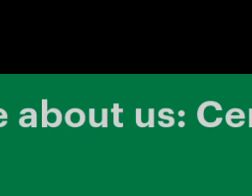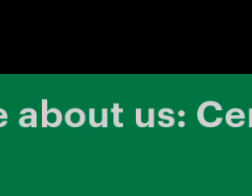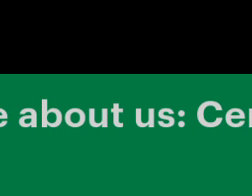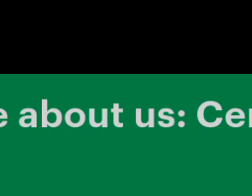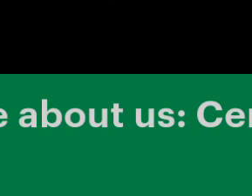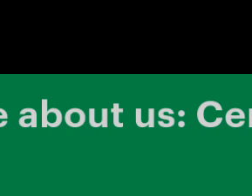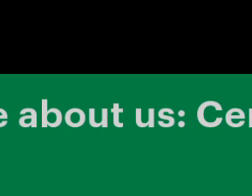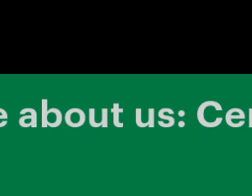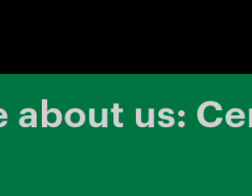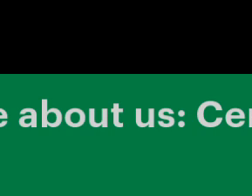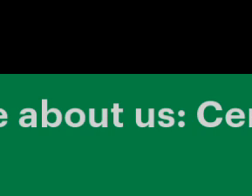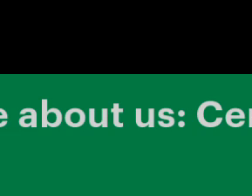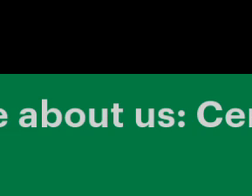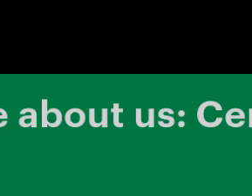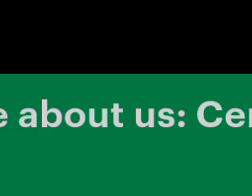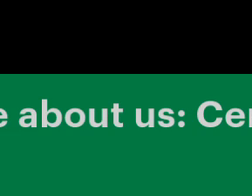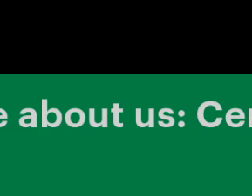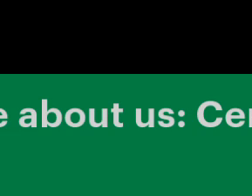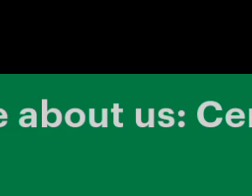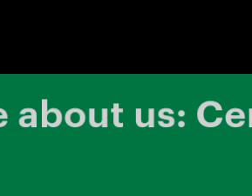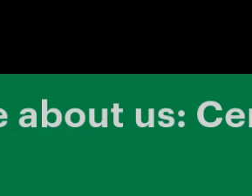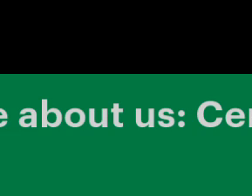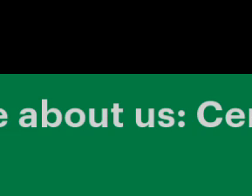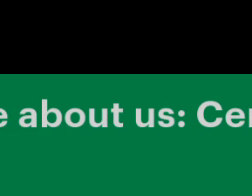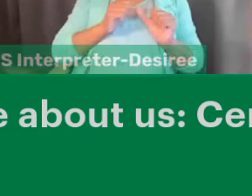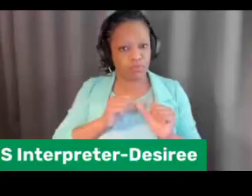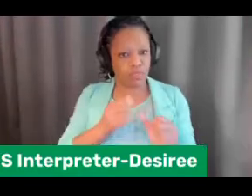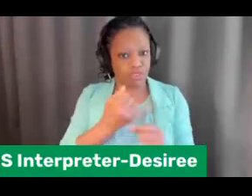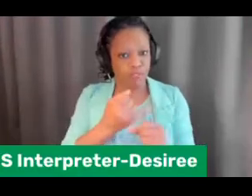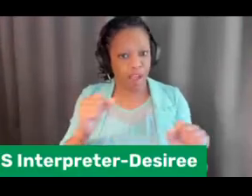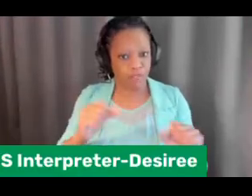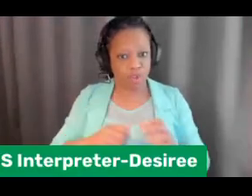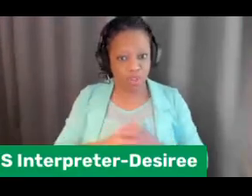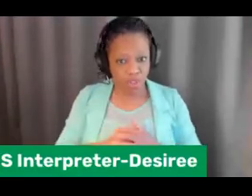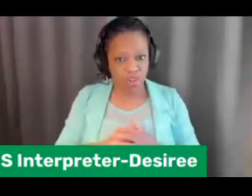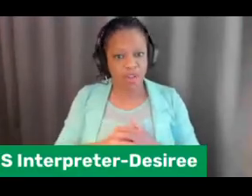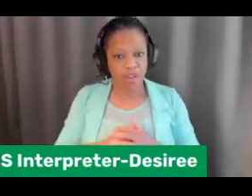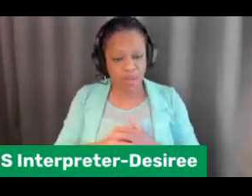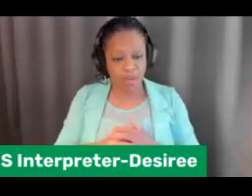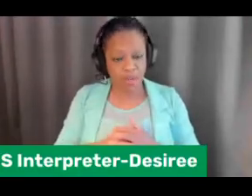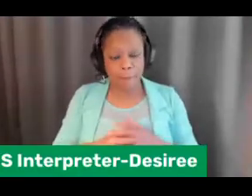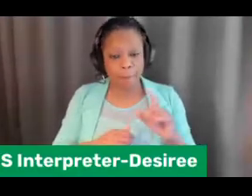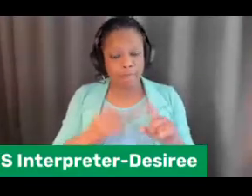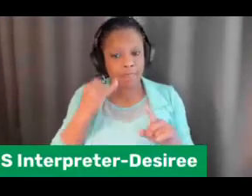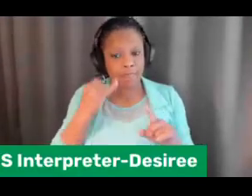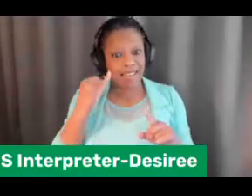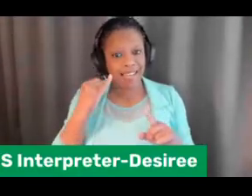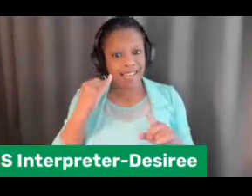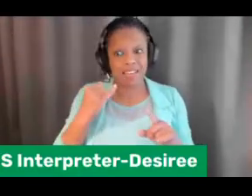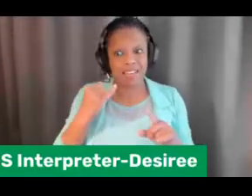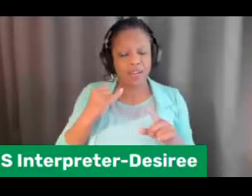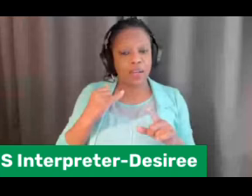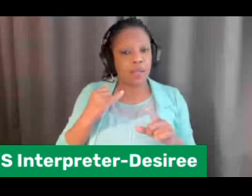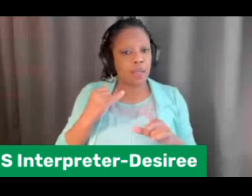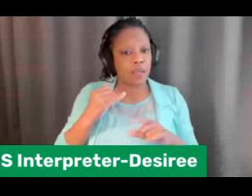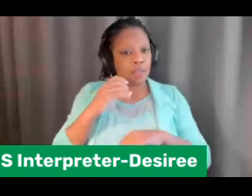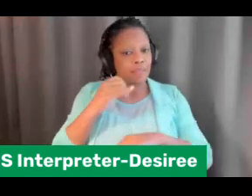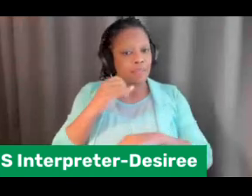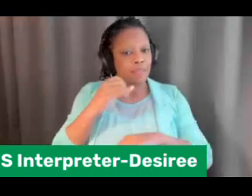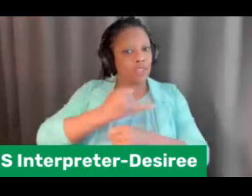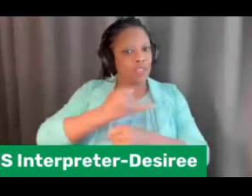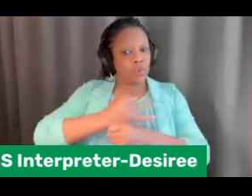might we gather with each other? And if the institutions that we're a part of don't allow for that, how do we demand it? How do we